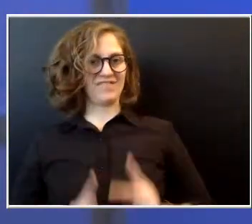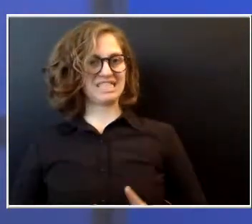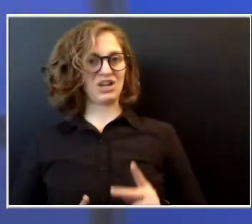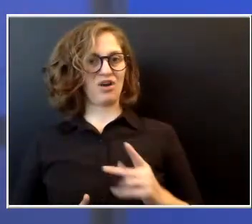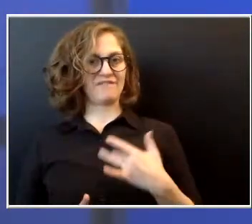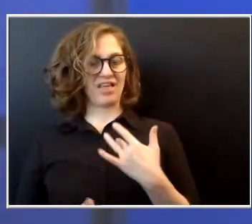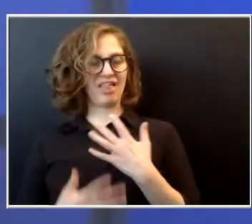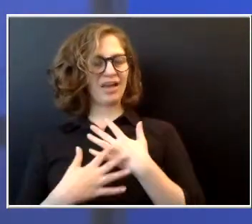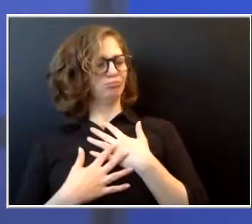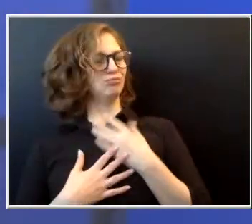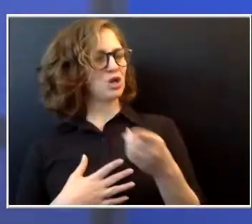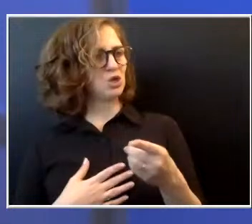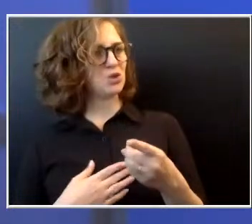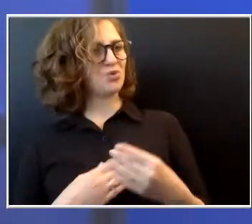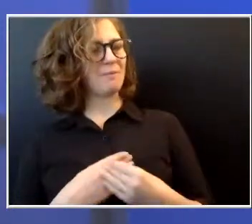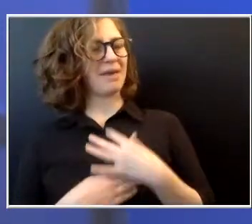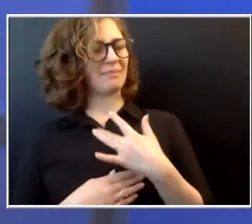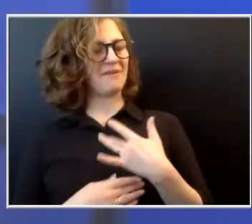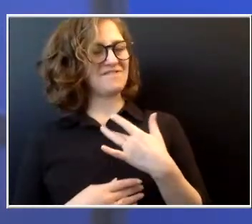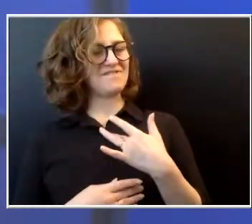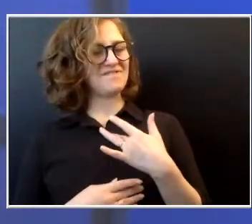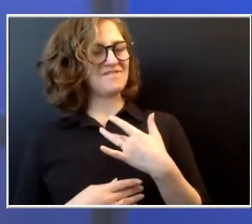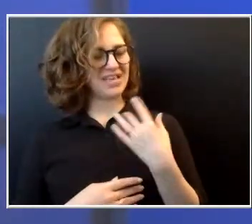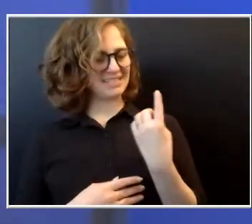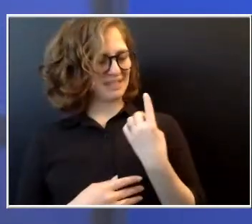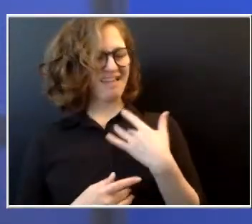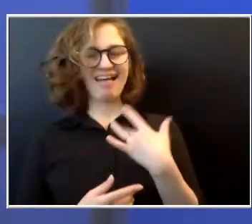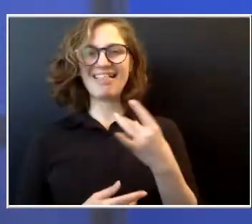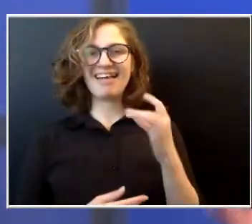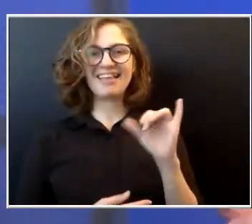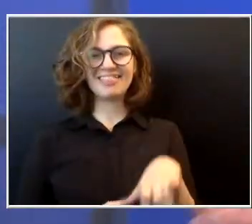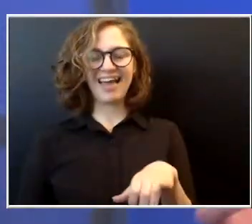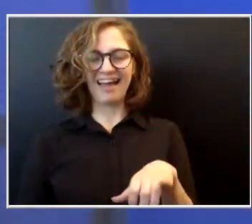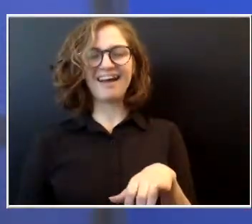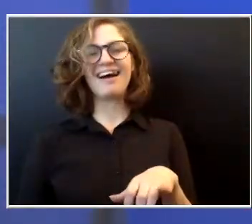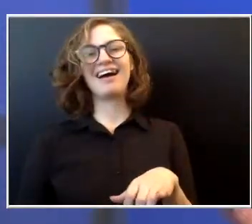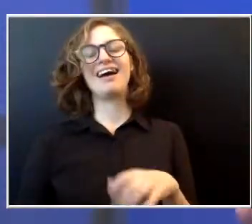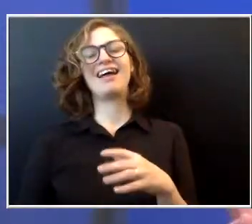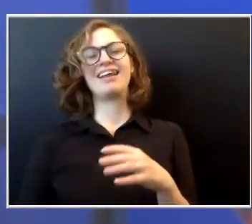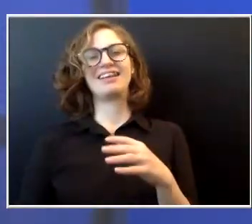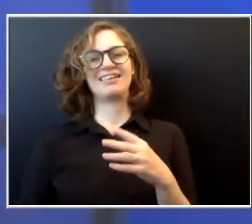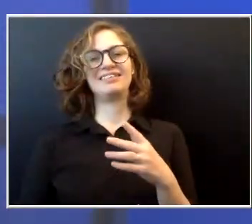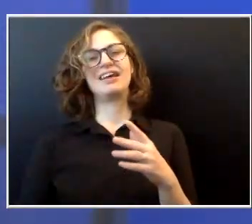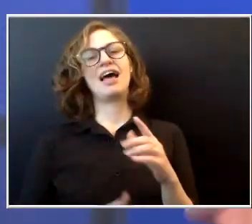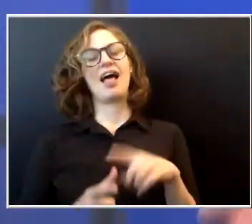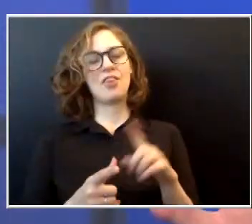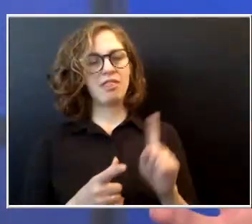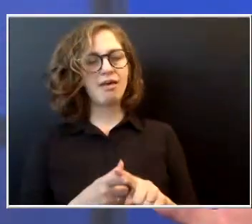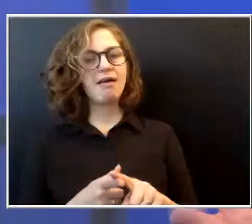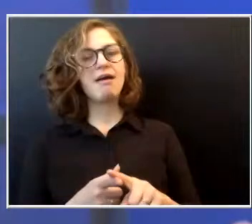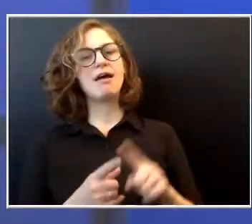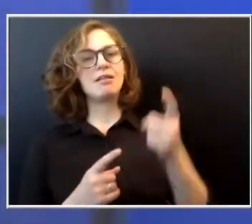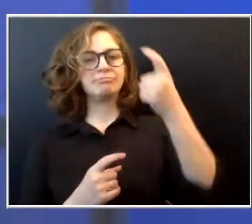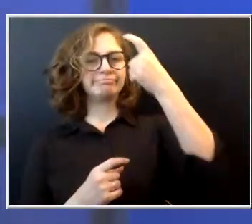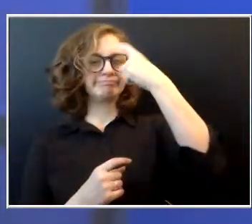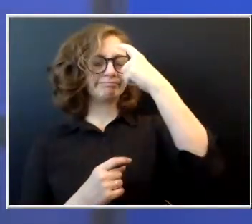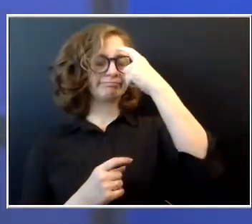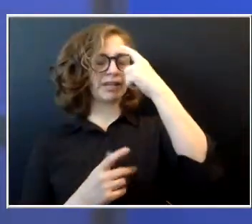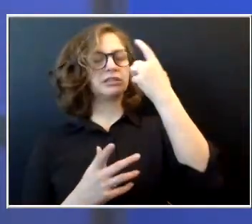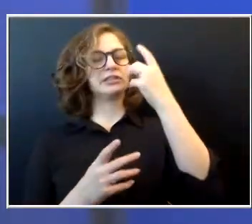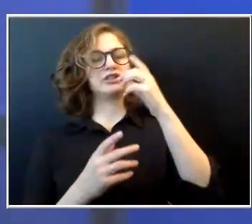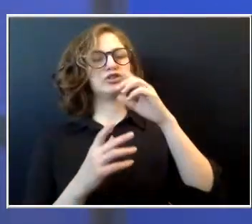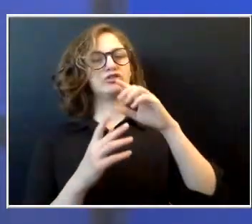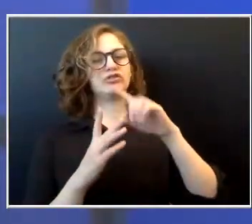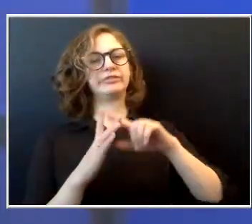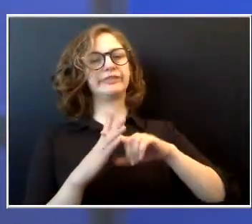feel. And then it turns into, there's then the cognition around commitment. That like, all right, I'm